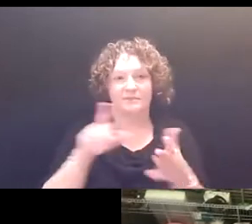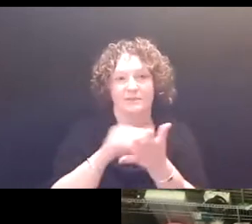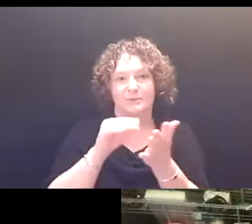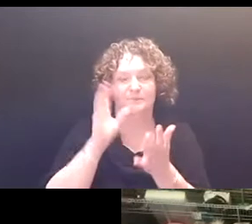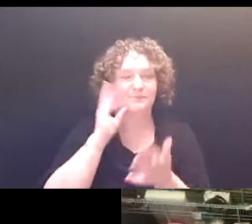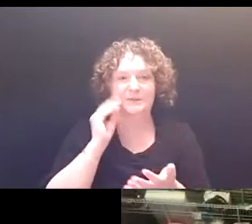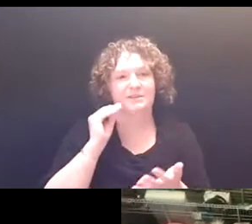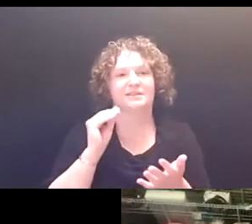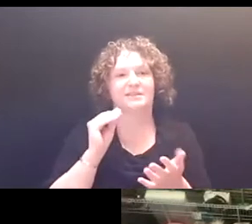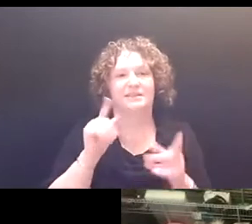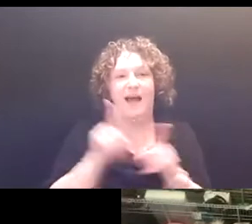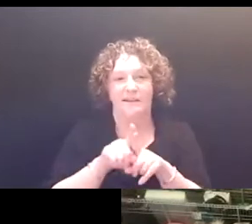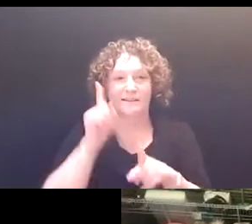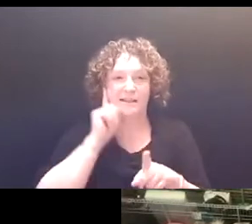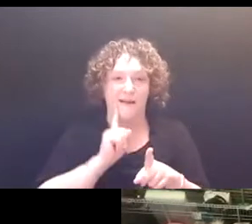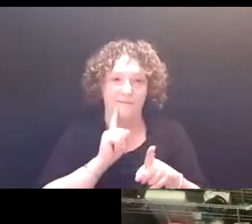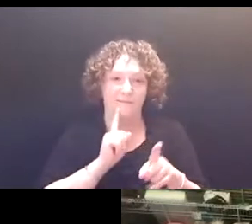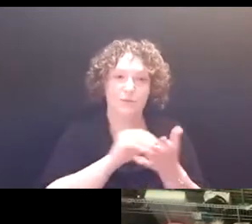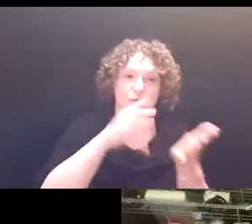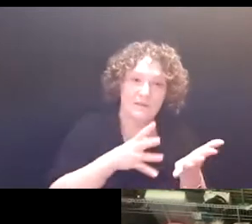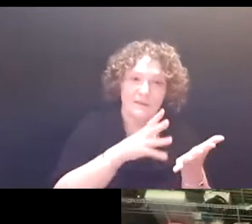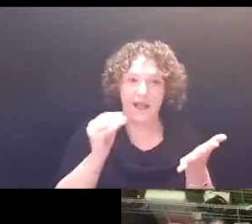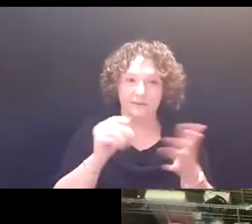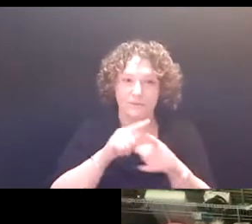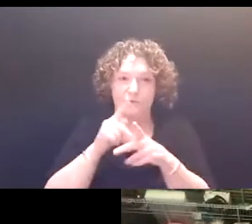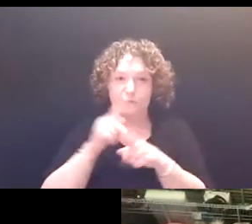children. She has experienced